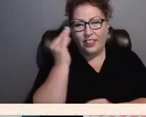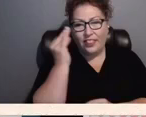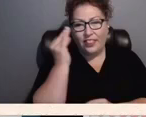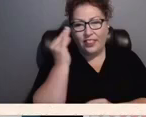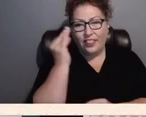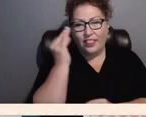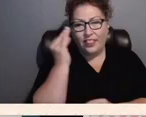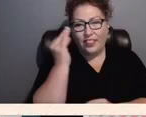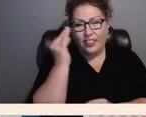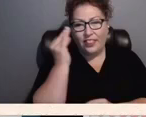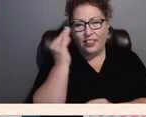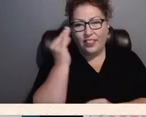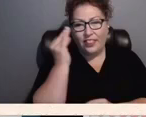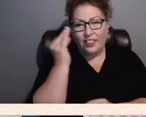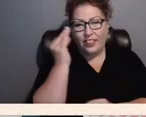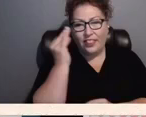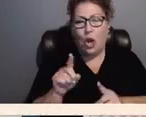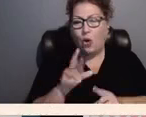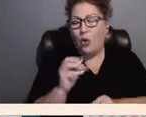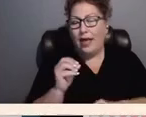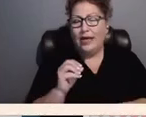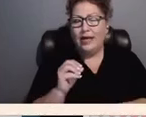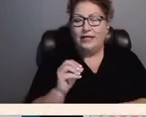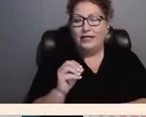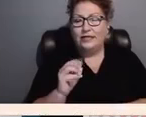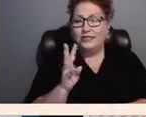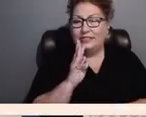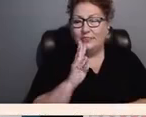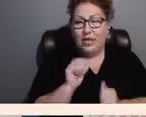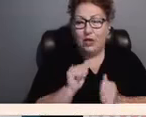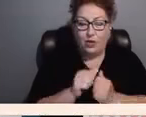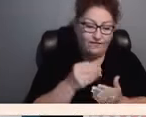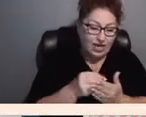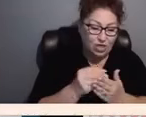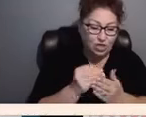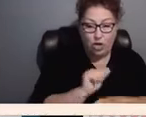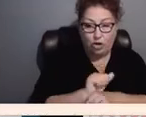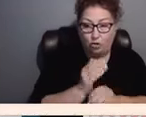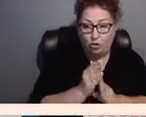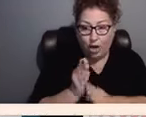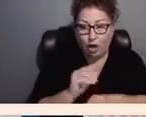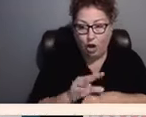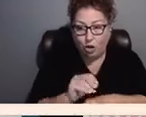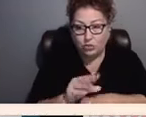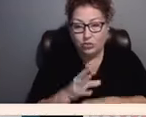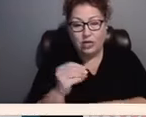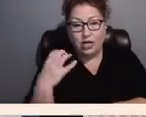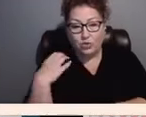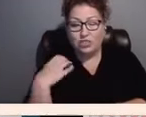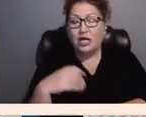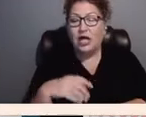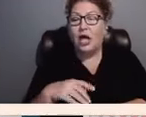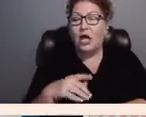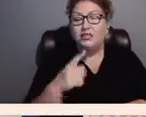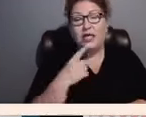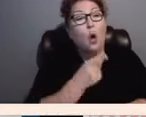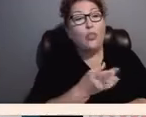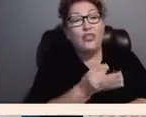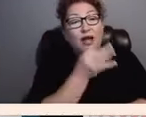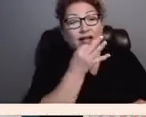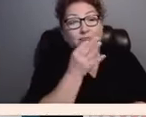go and speak with financial and career coaches and counselors and feel like, oh, here's the expert, they're going to fix everything